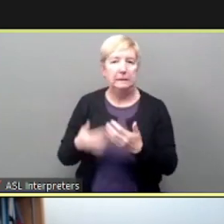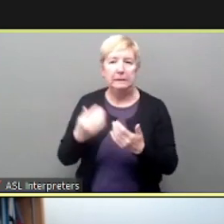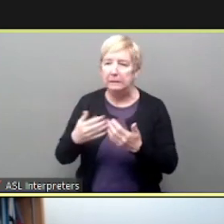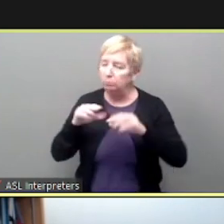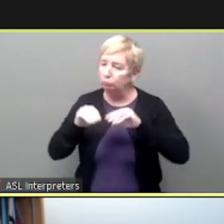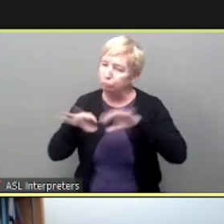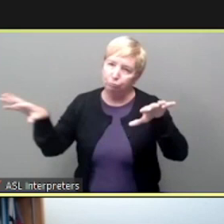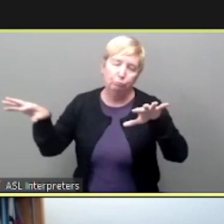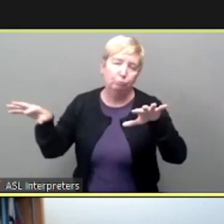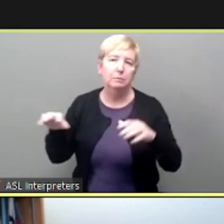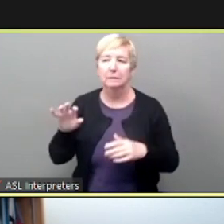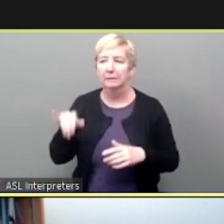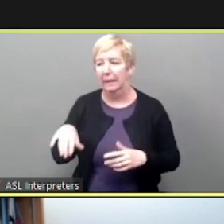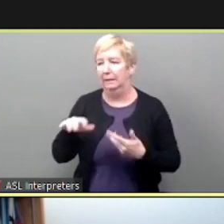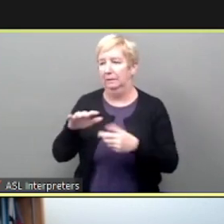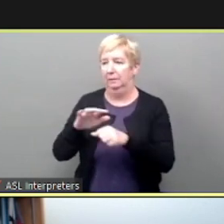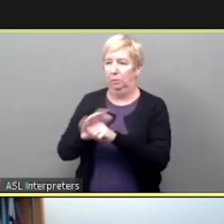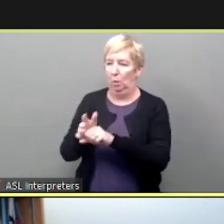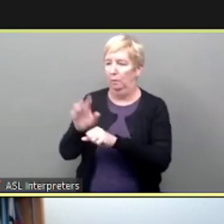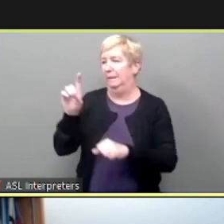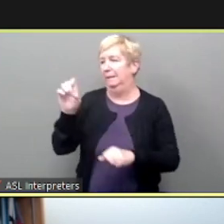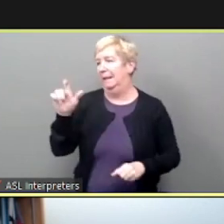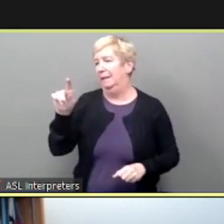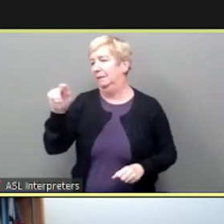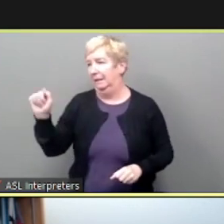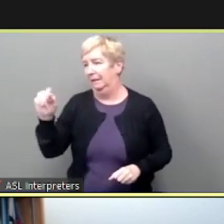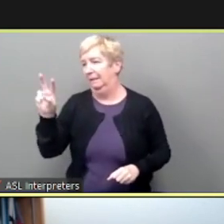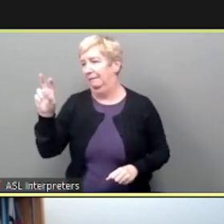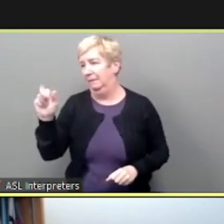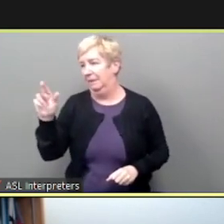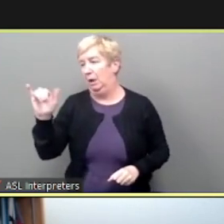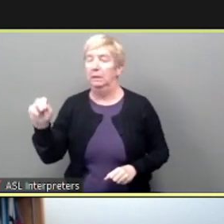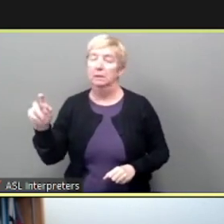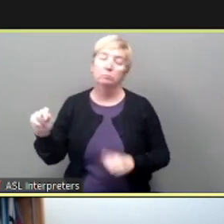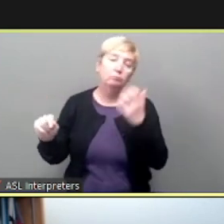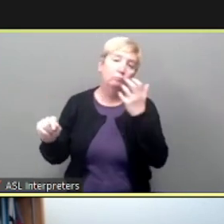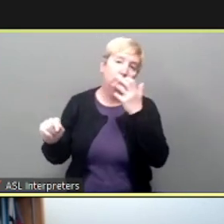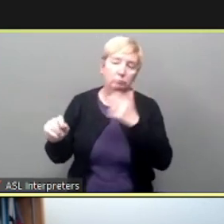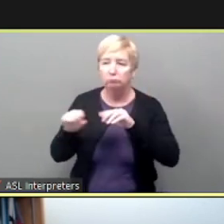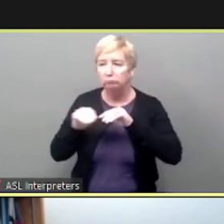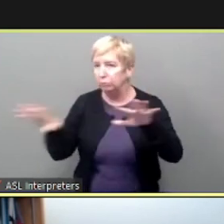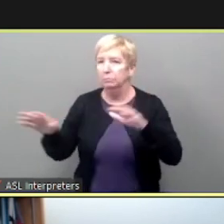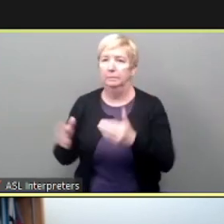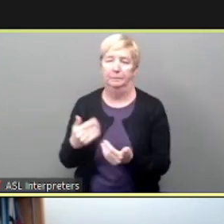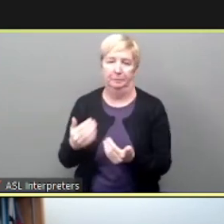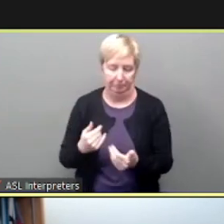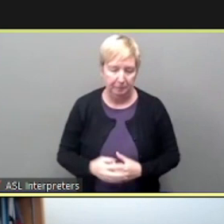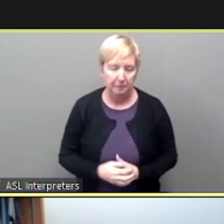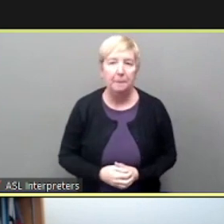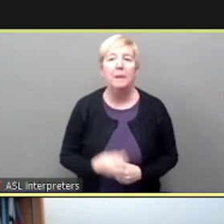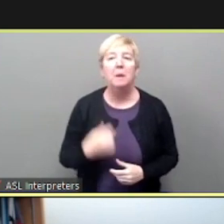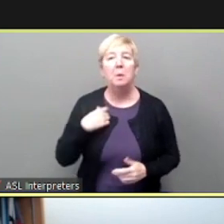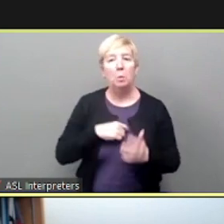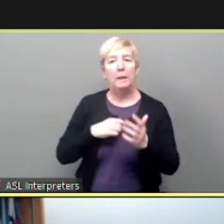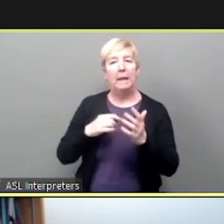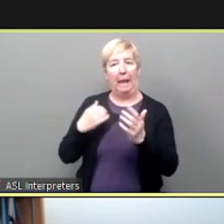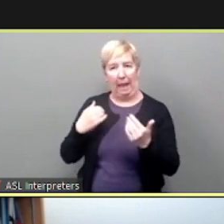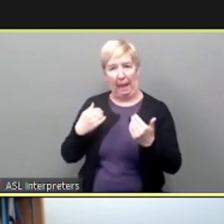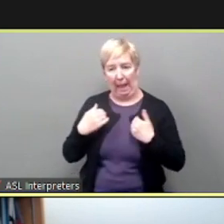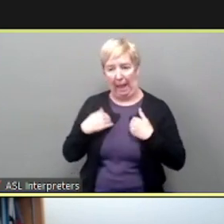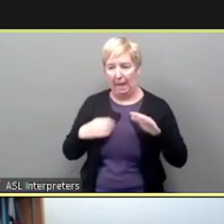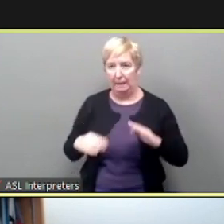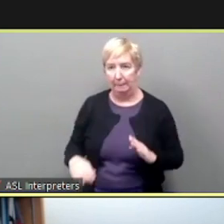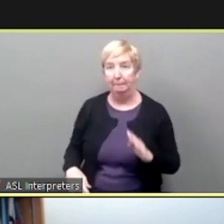the SARS-CoV-2 virus called the Delta variant. And we saw this peak